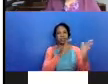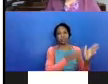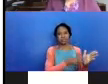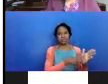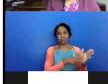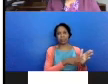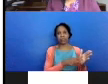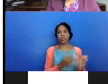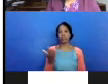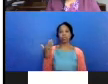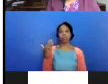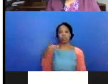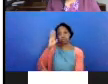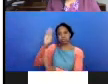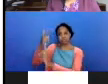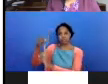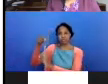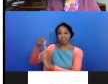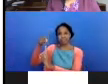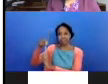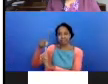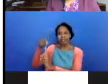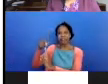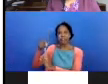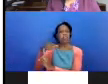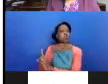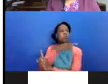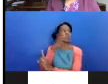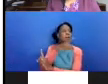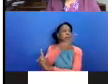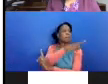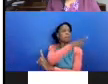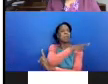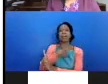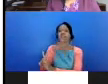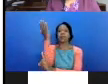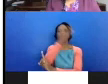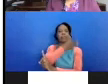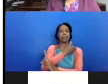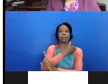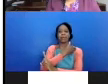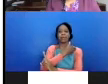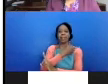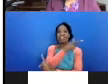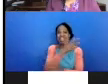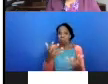the cost of the violence for the men. So I didn't think that they even wanted to stop violence. Of course, I wasn't going to do restorative justice. I wasn't going to put her in